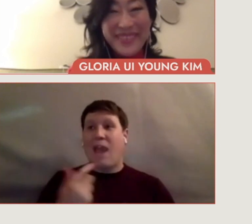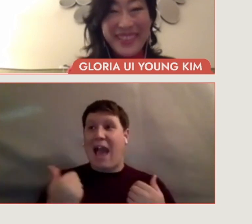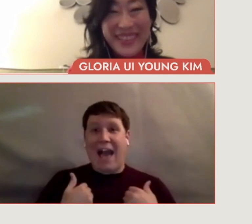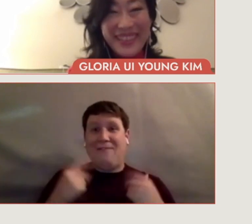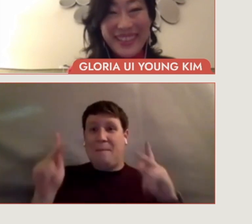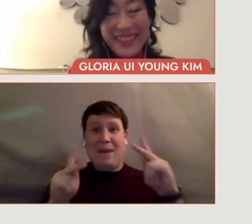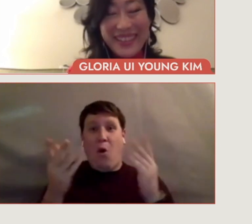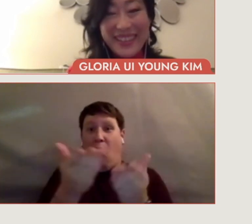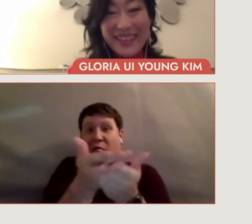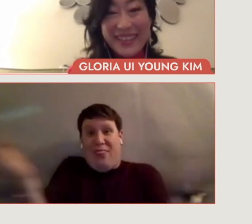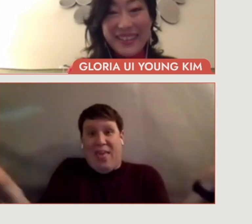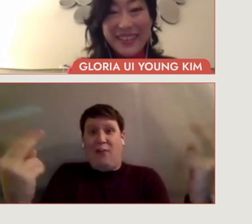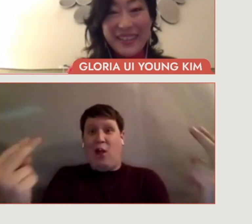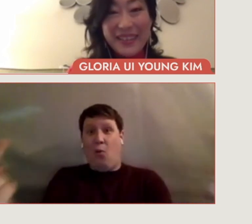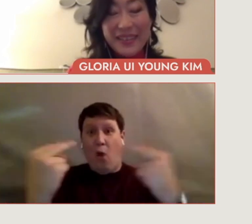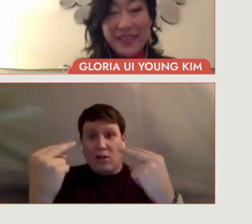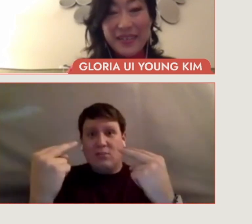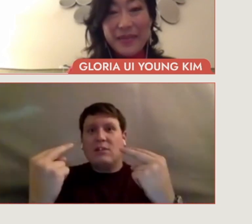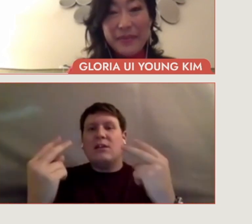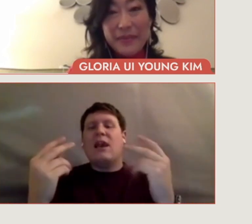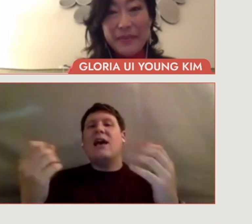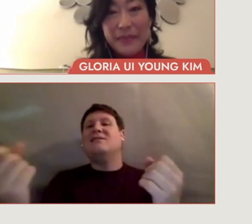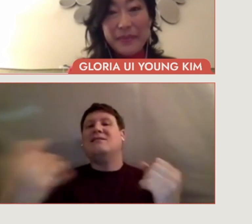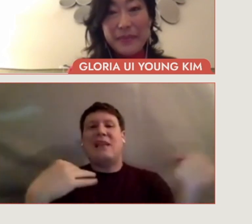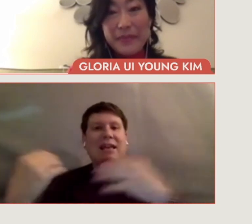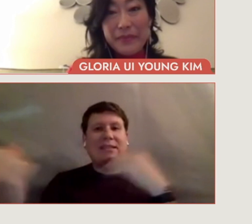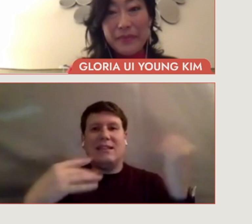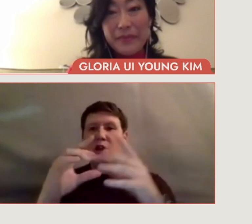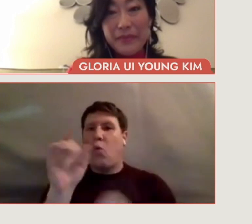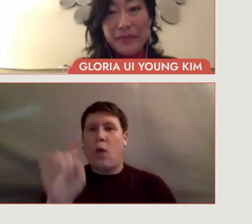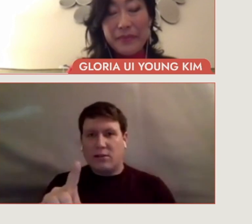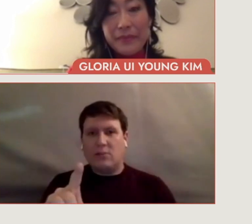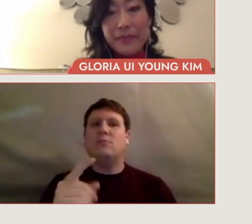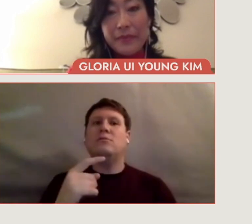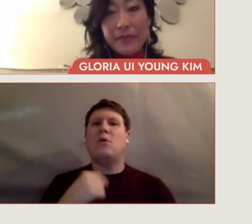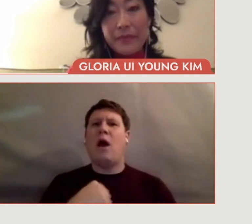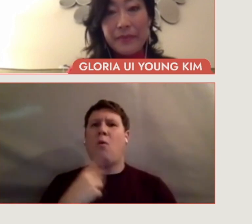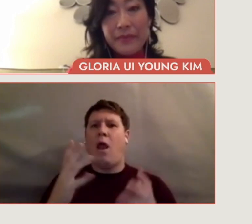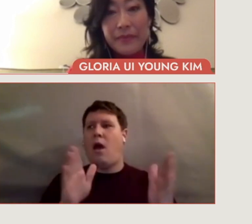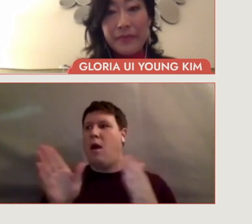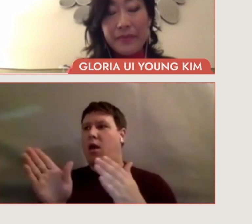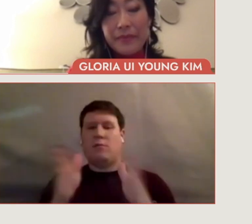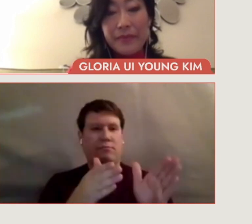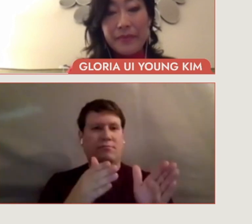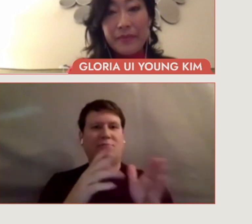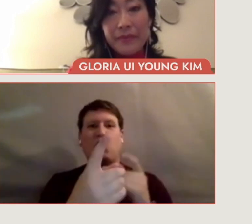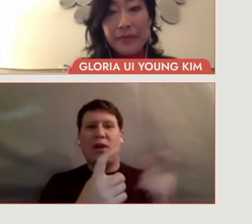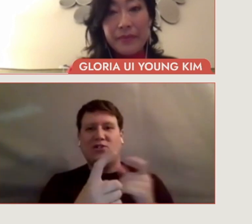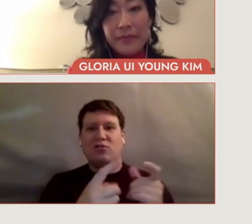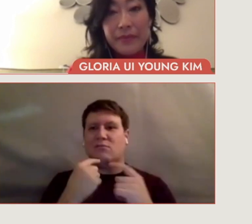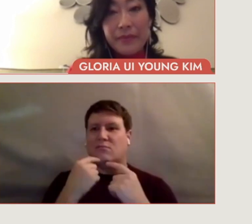have sent in some questions. So I wanted to go to that. So our first question is for